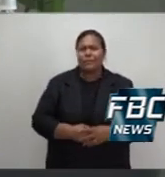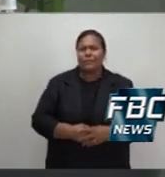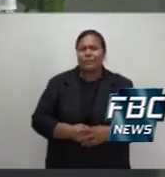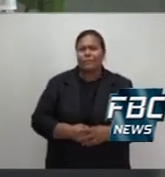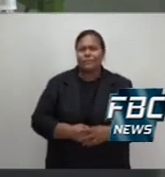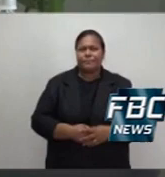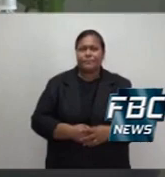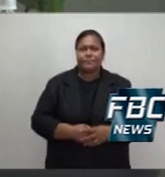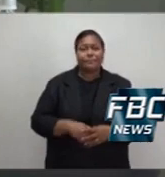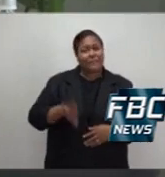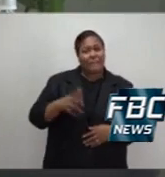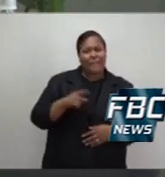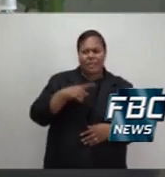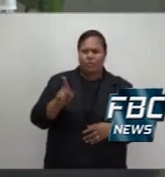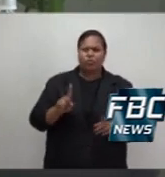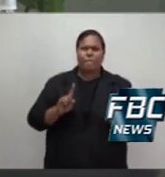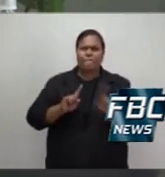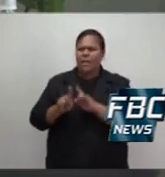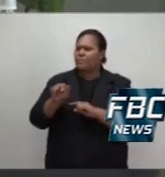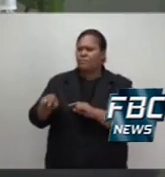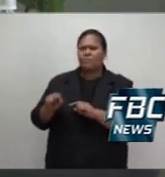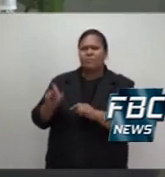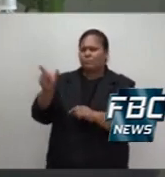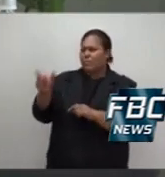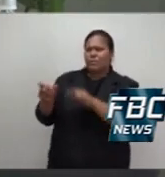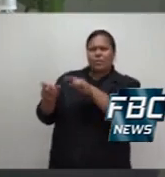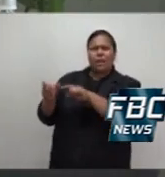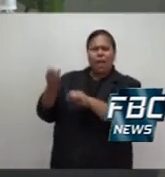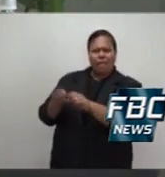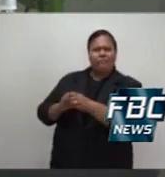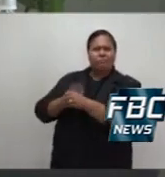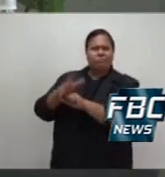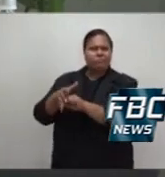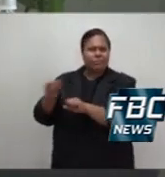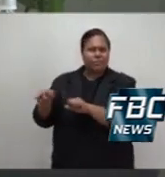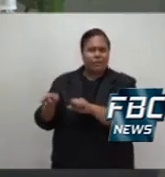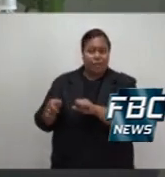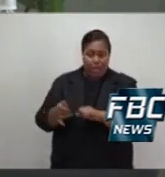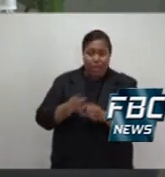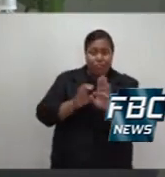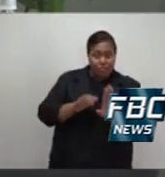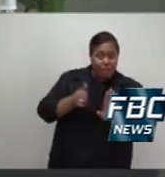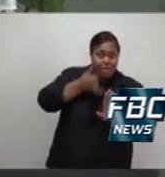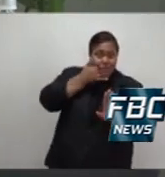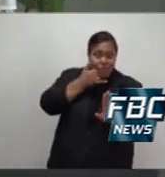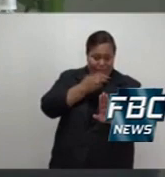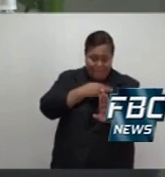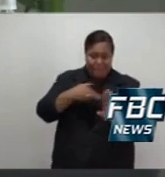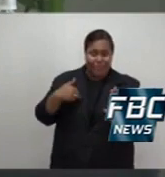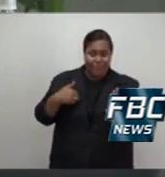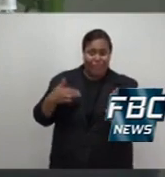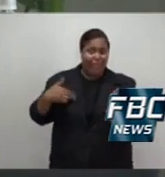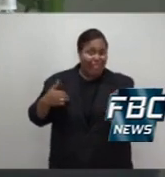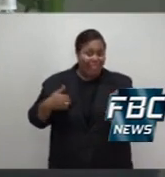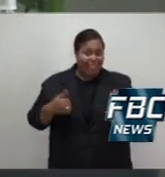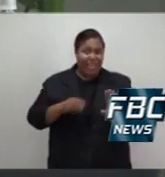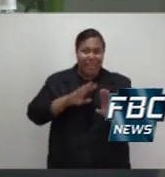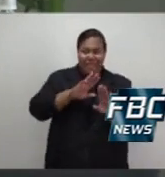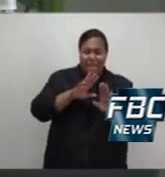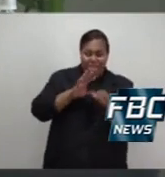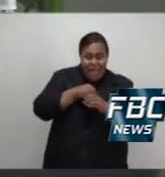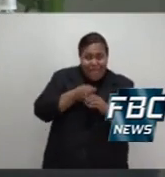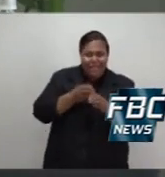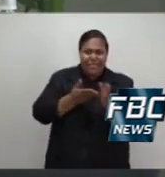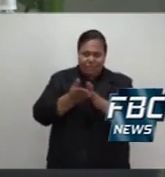cross paths with a COVID-19 patient, they will be able to, the Ministry of Health and Medical Services contact tracing team will be able